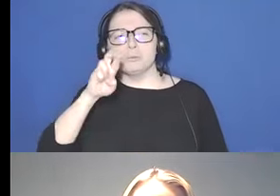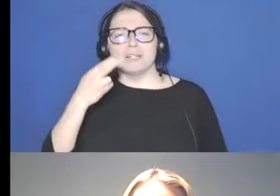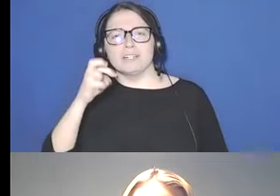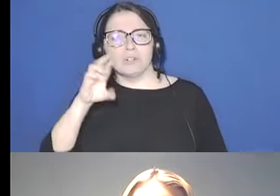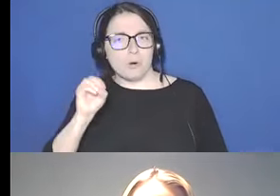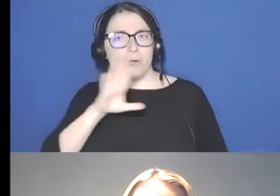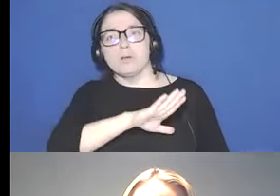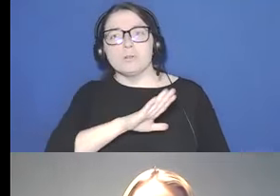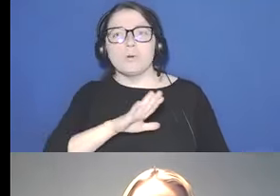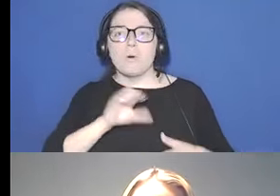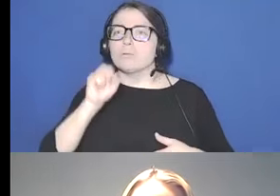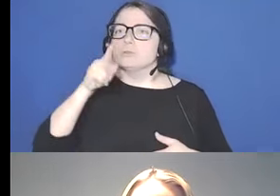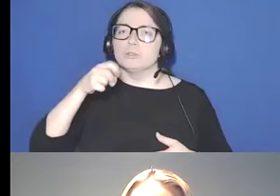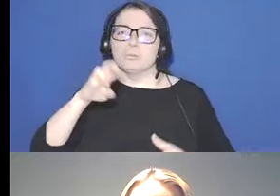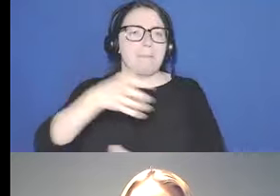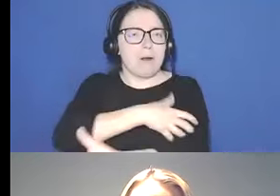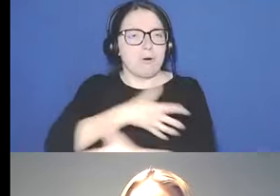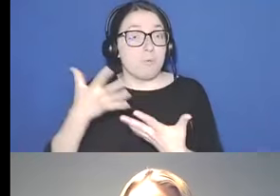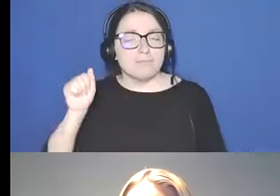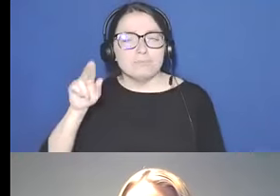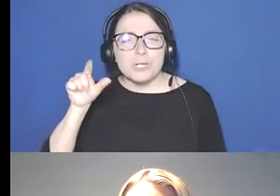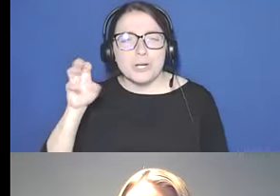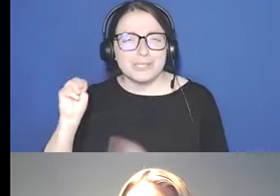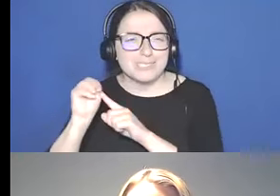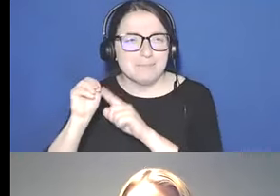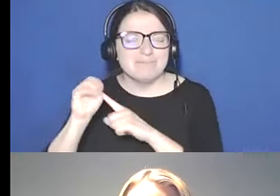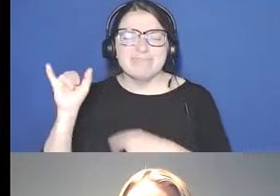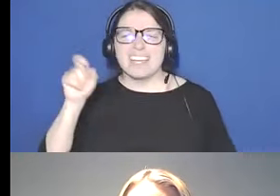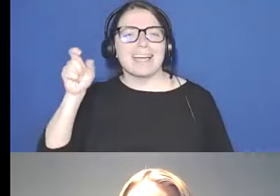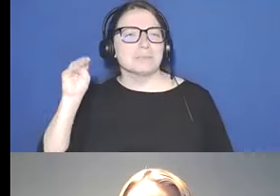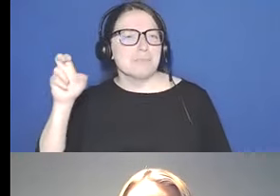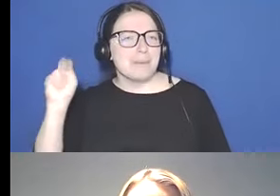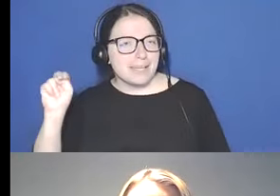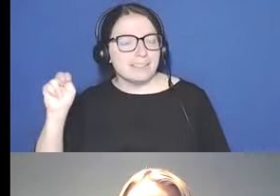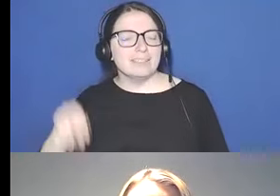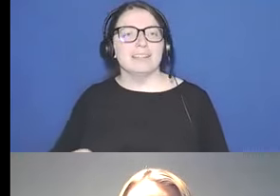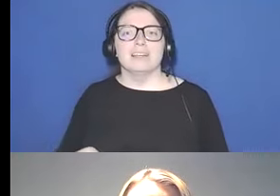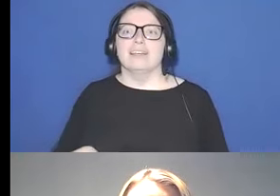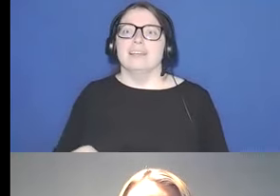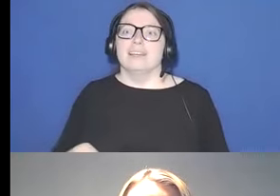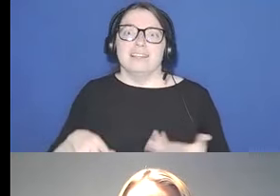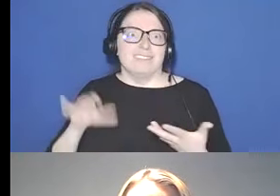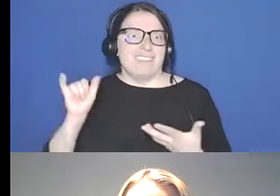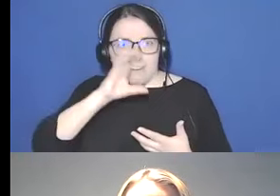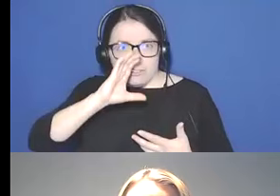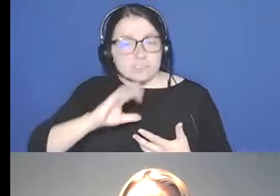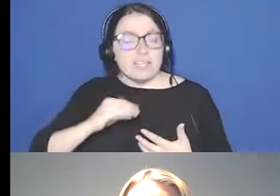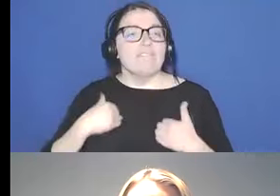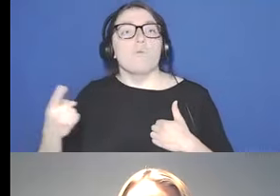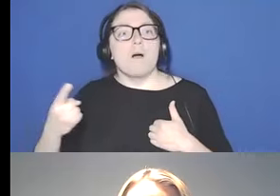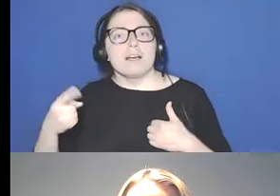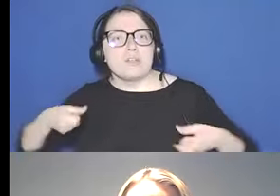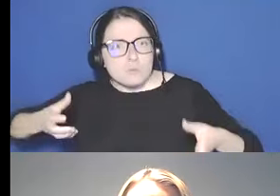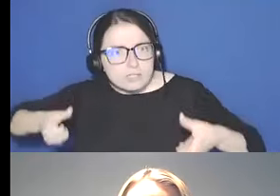autism. You're like an X-Men. If you look at the X-Men cartoons, you have the one character that's in the wheelchair, the other one that has to